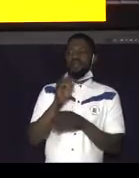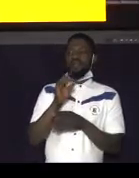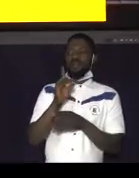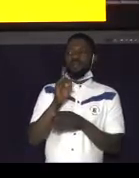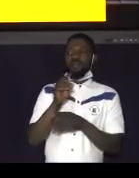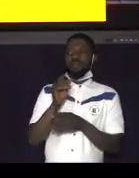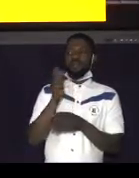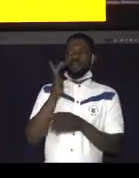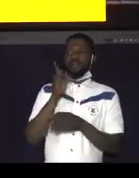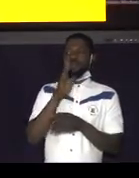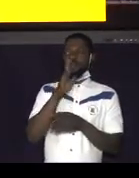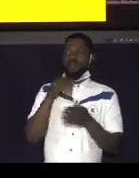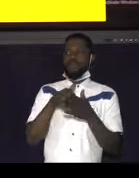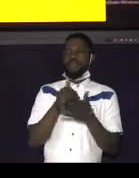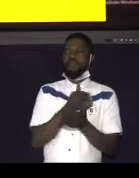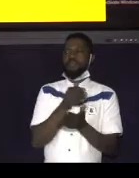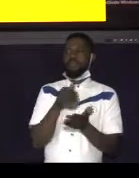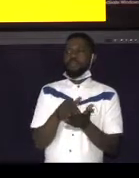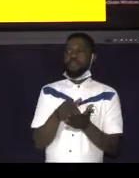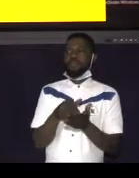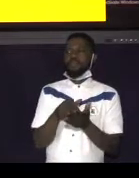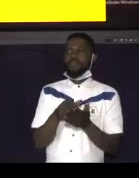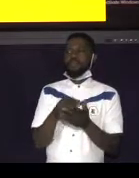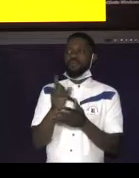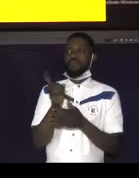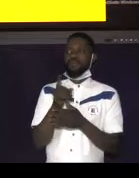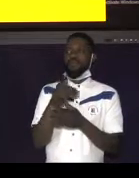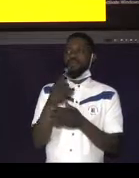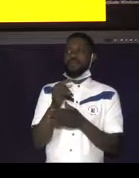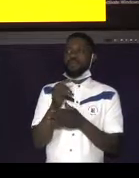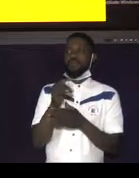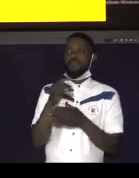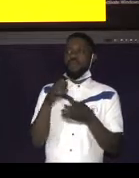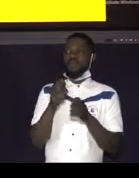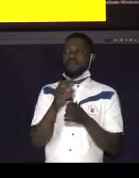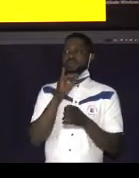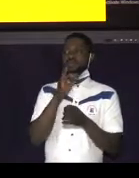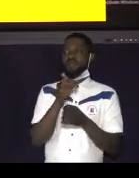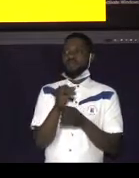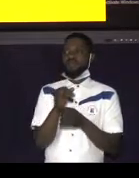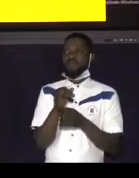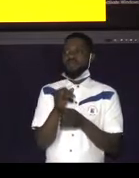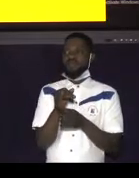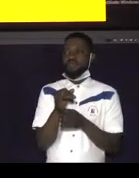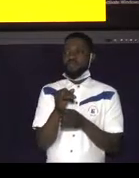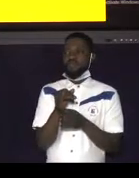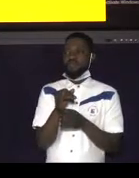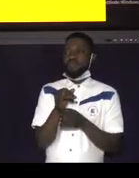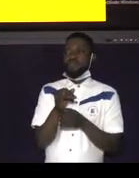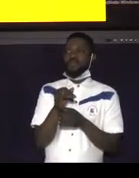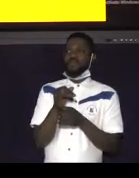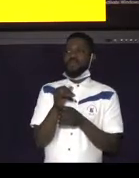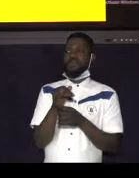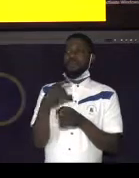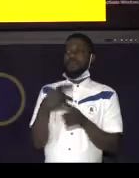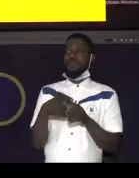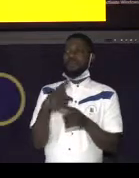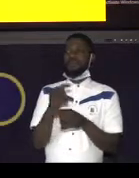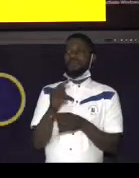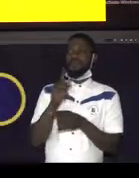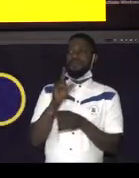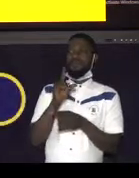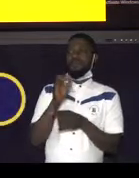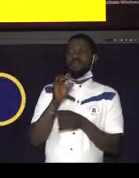be in the middle. Where the effort is or where the fulcrum is does not matter, but the